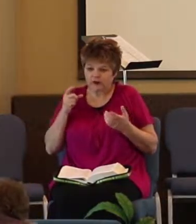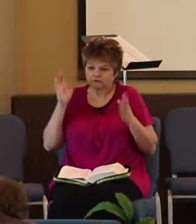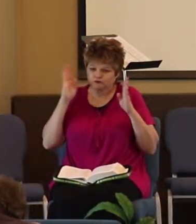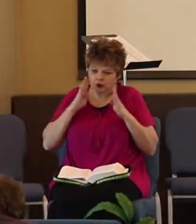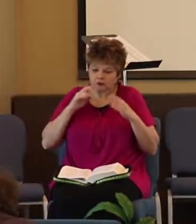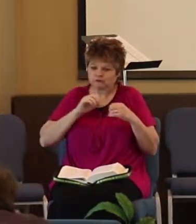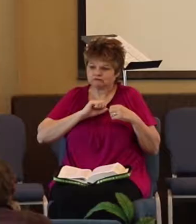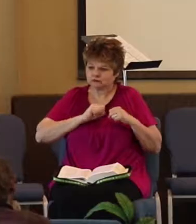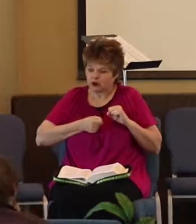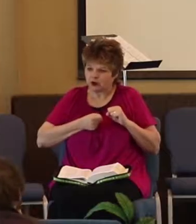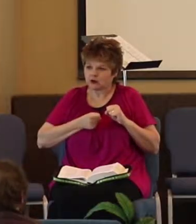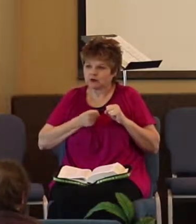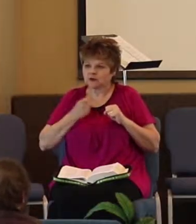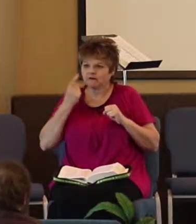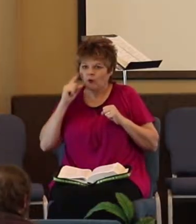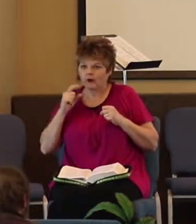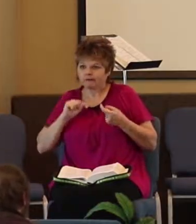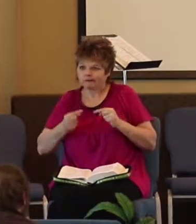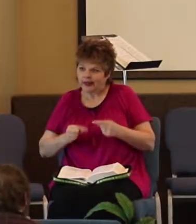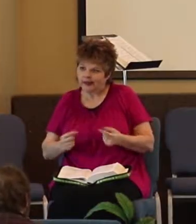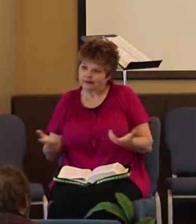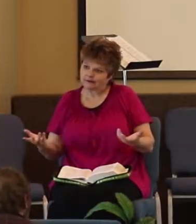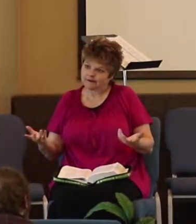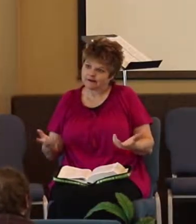and for sorrow and for pain?